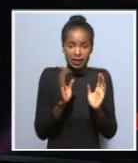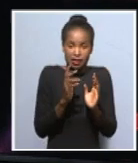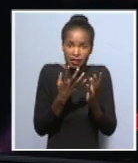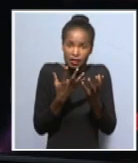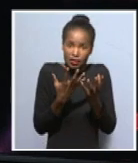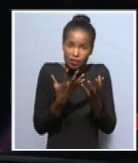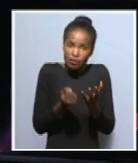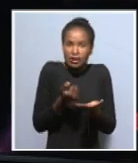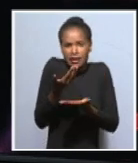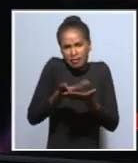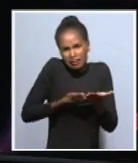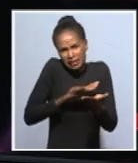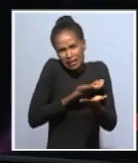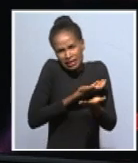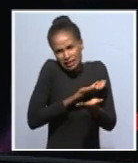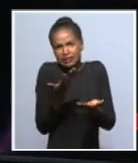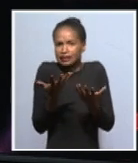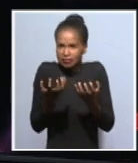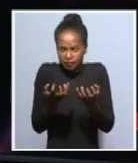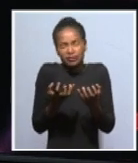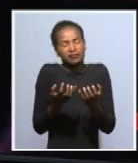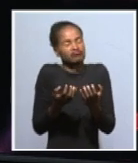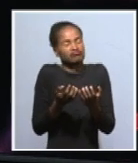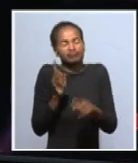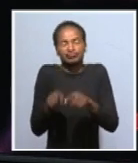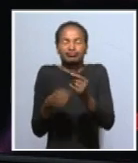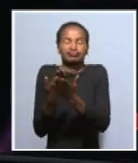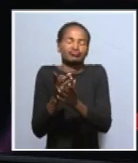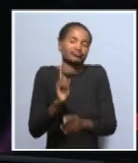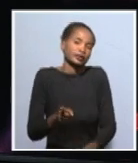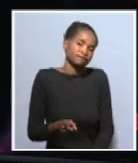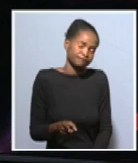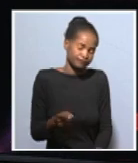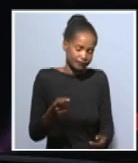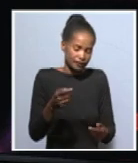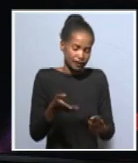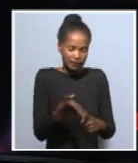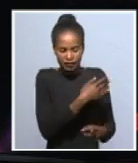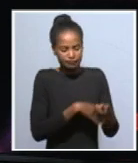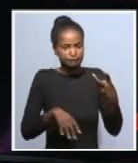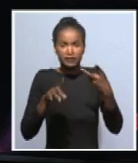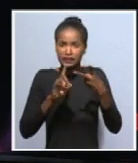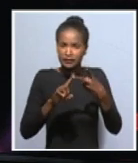they should be able to get a loan. So that is one. Two is, I think